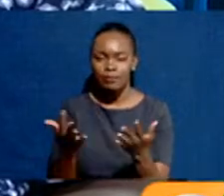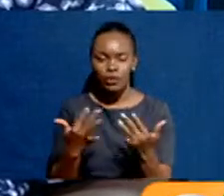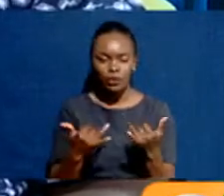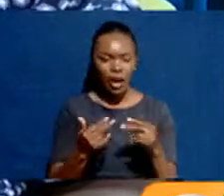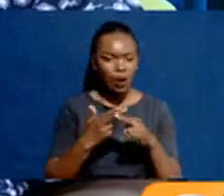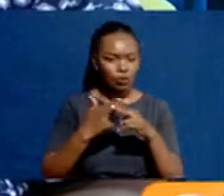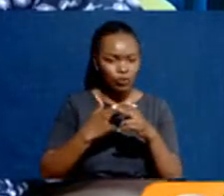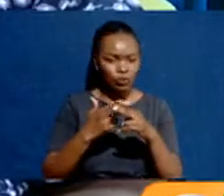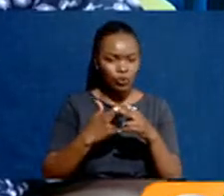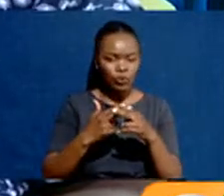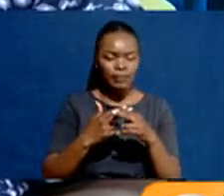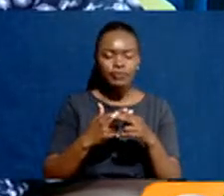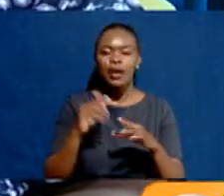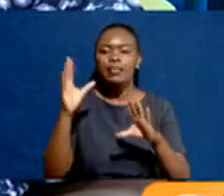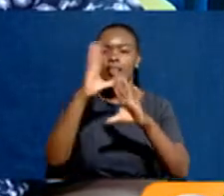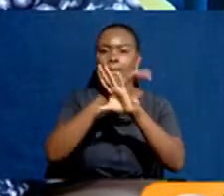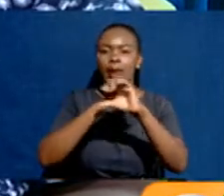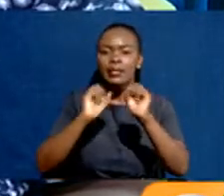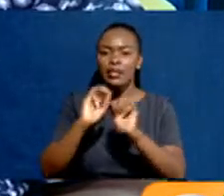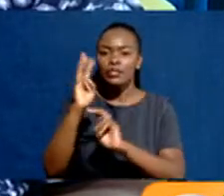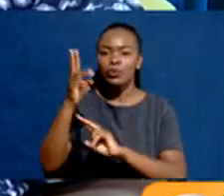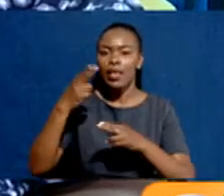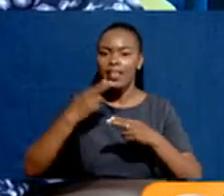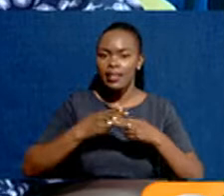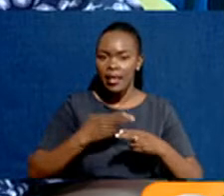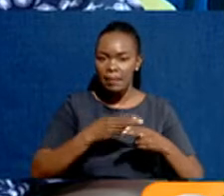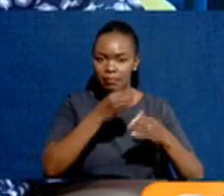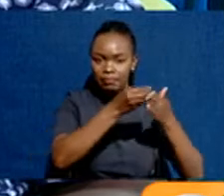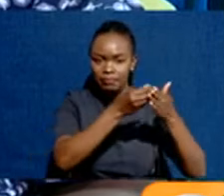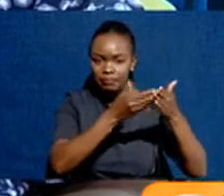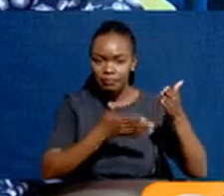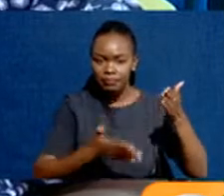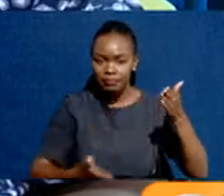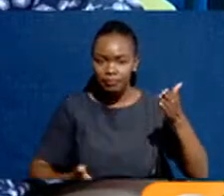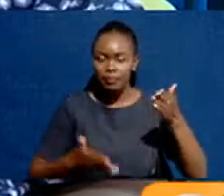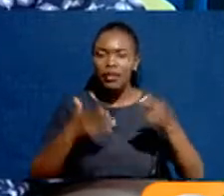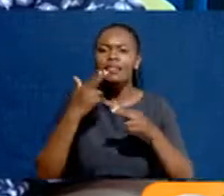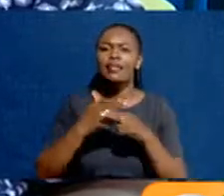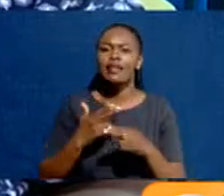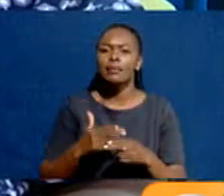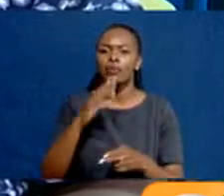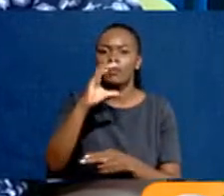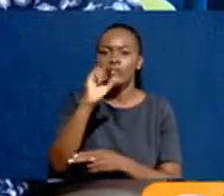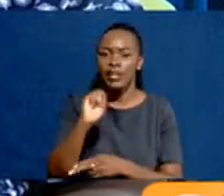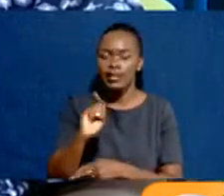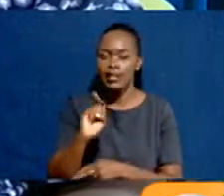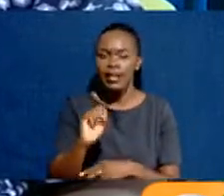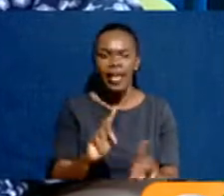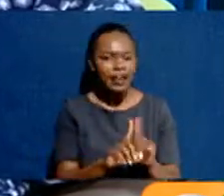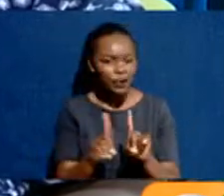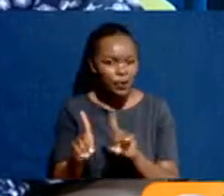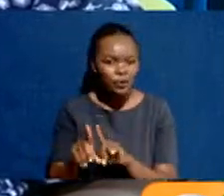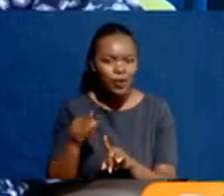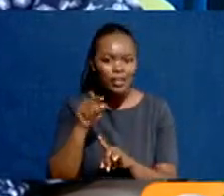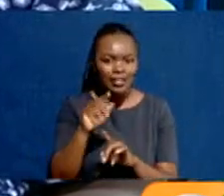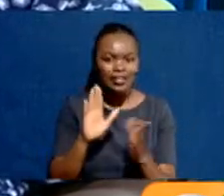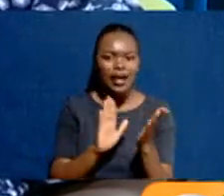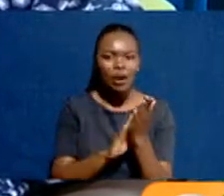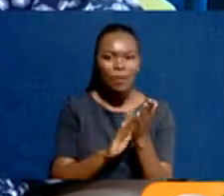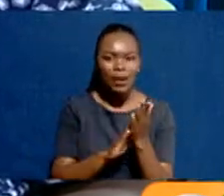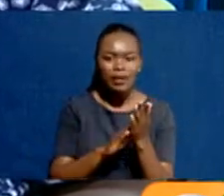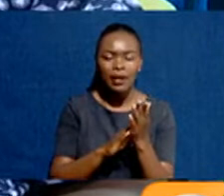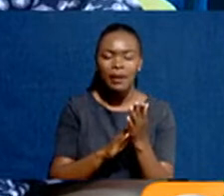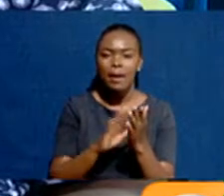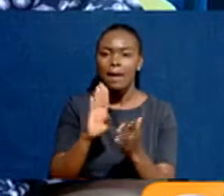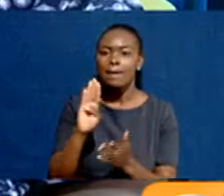name the CSEs, And by the way, it's a recommendation by the Public